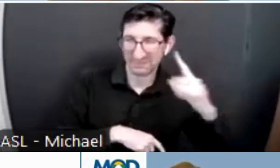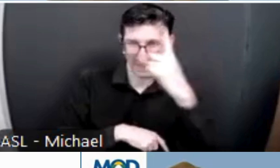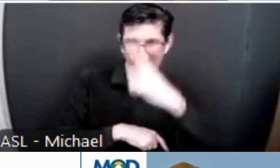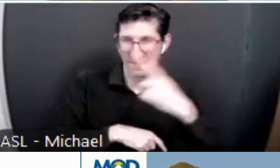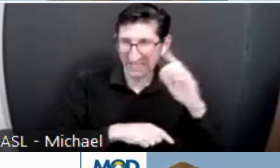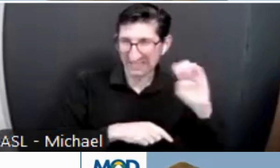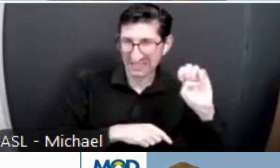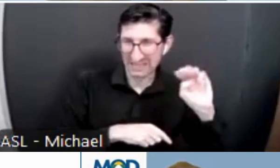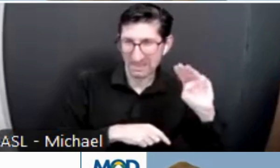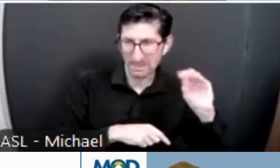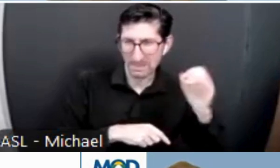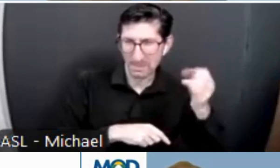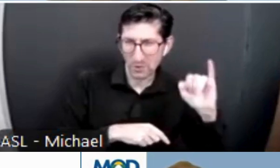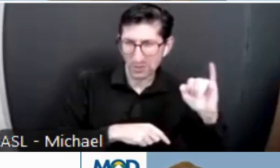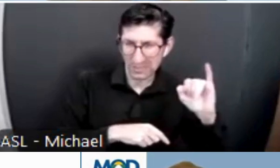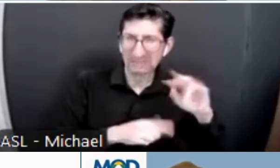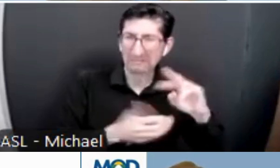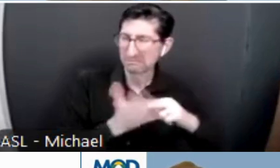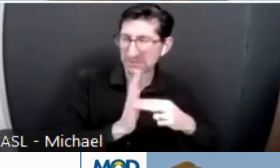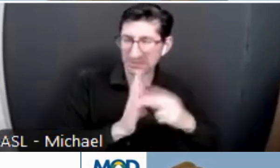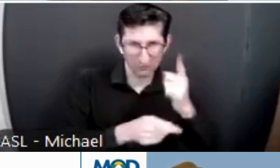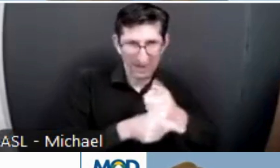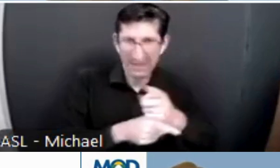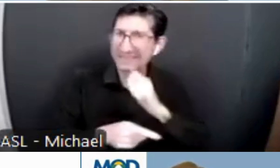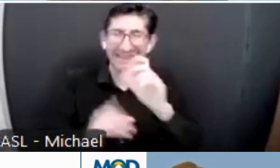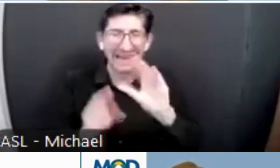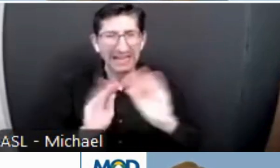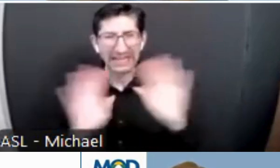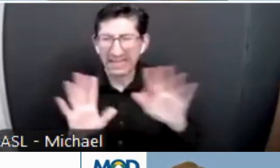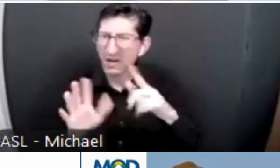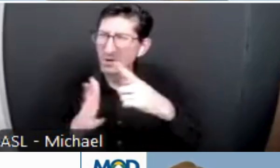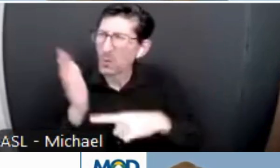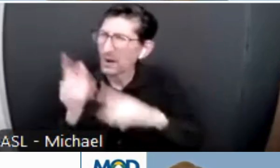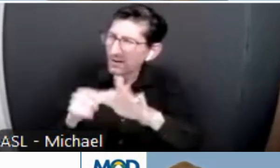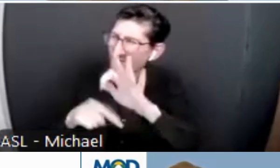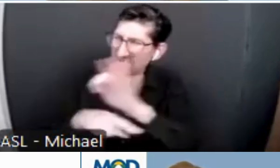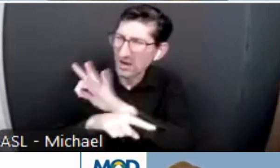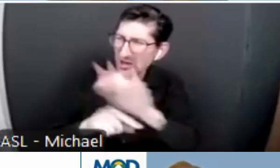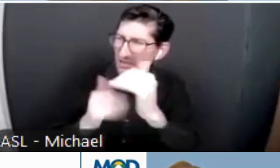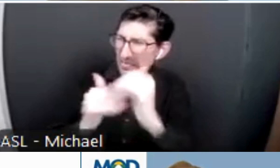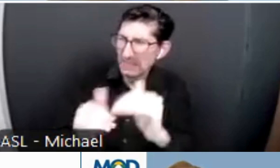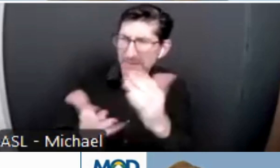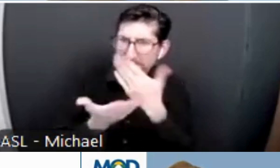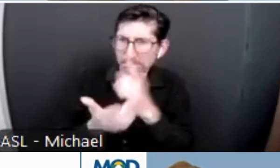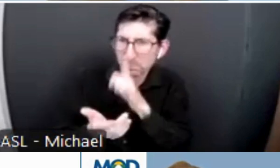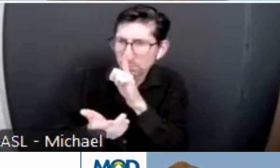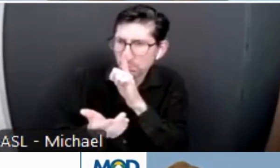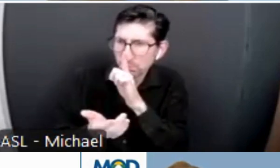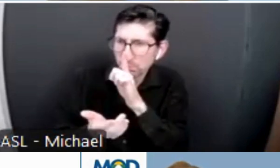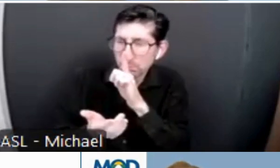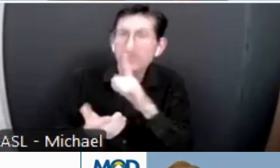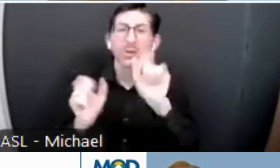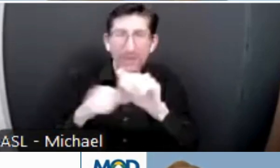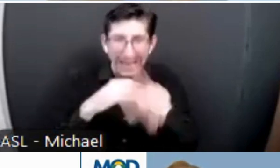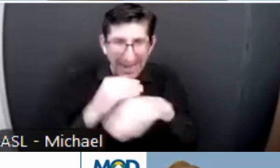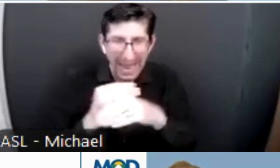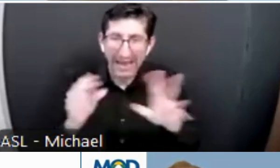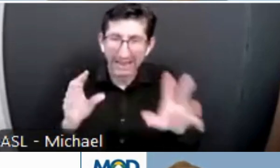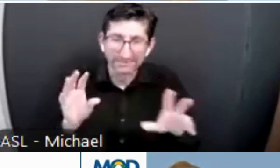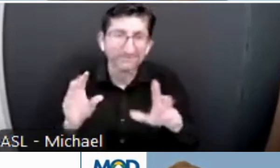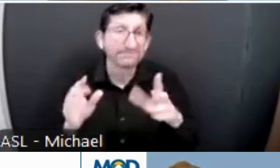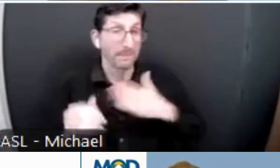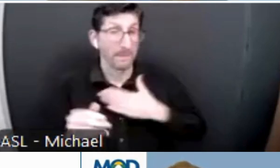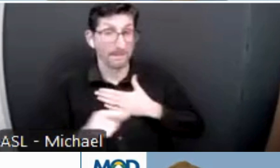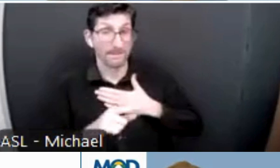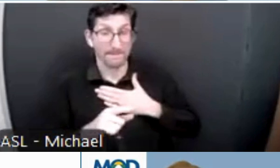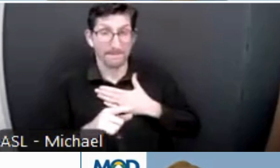really specified those, and she could definitely clarify that. So here, she could add something like, my condition